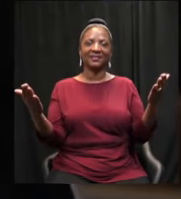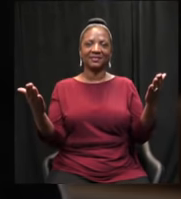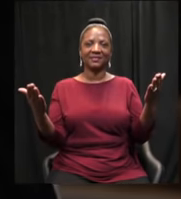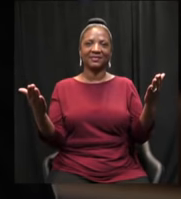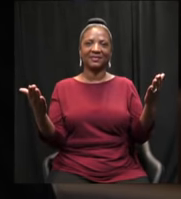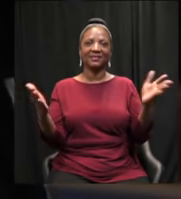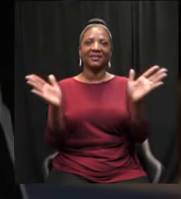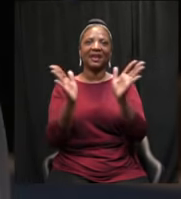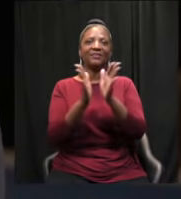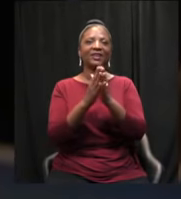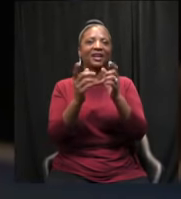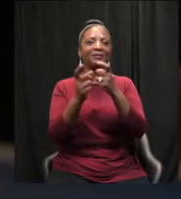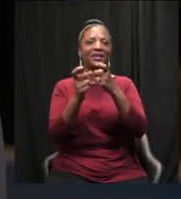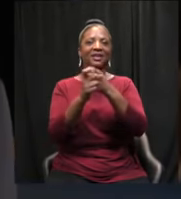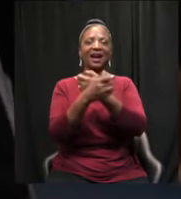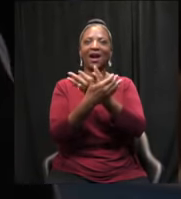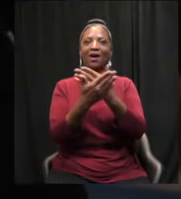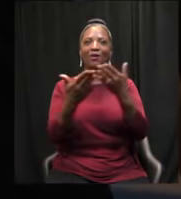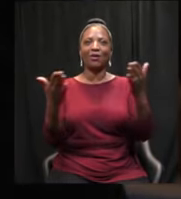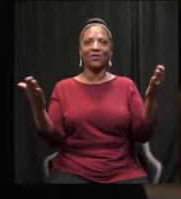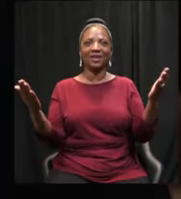Hallelujah. I said hallelujah.